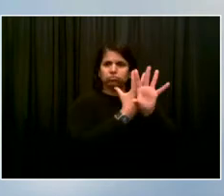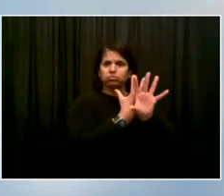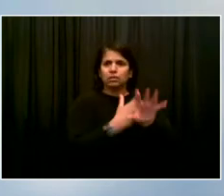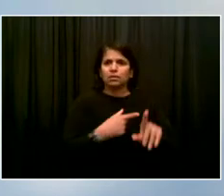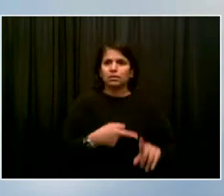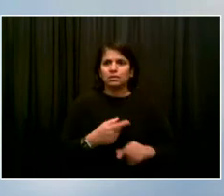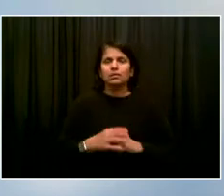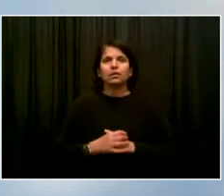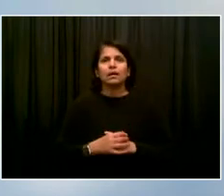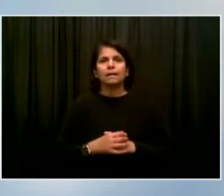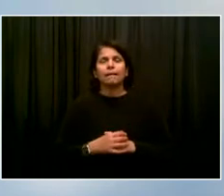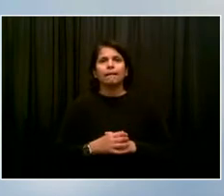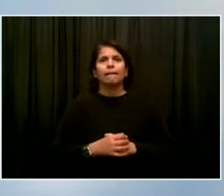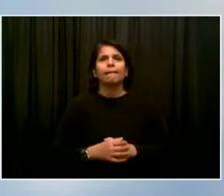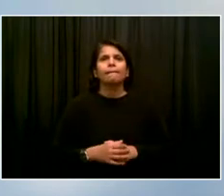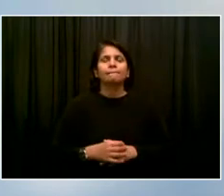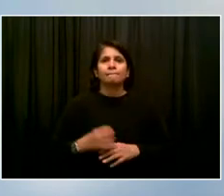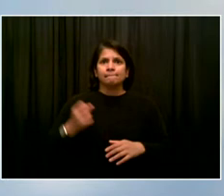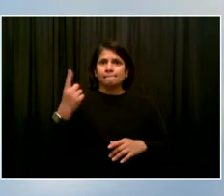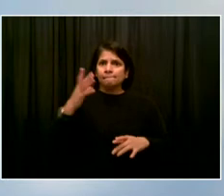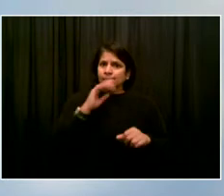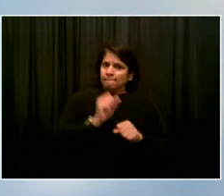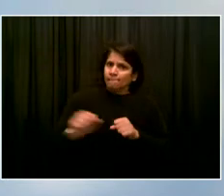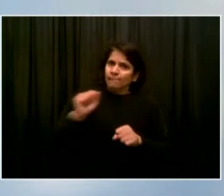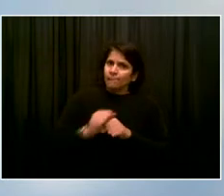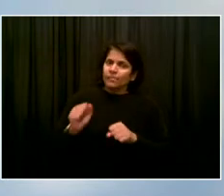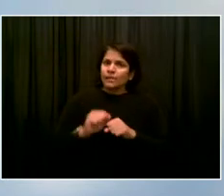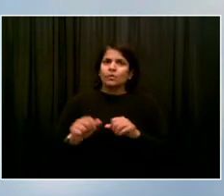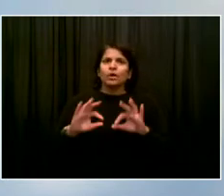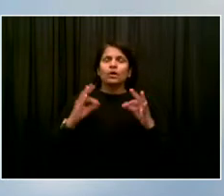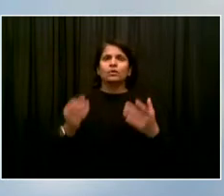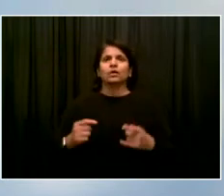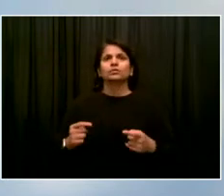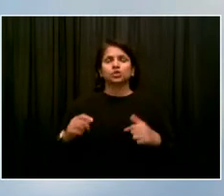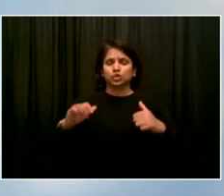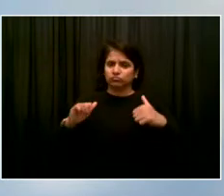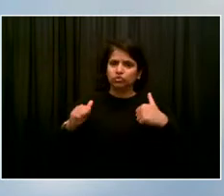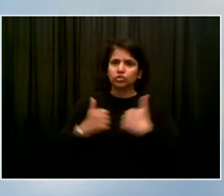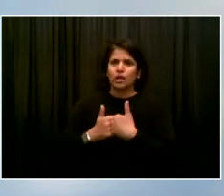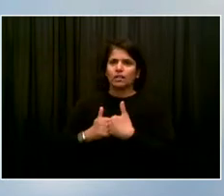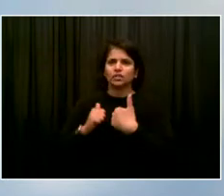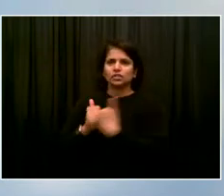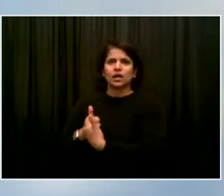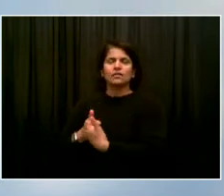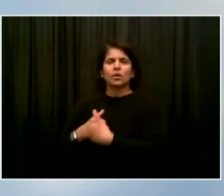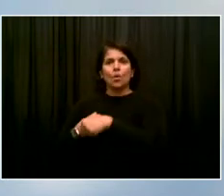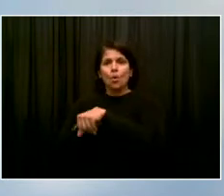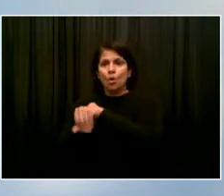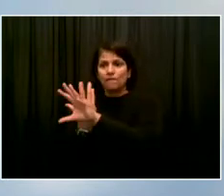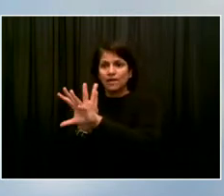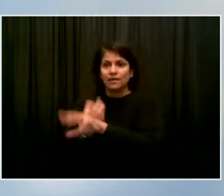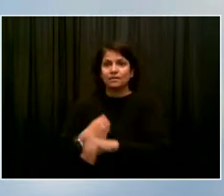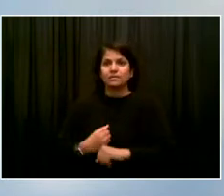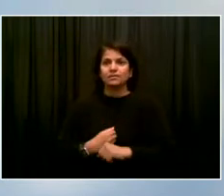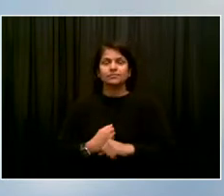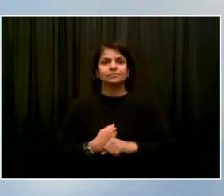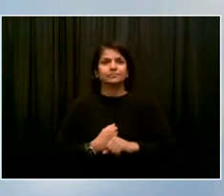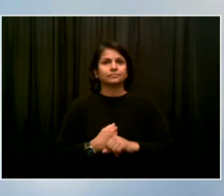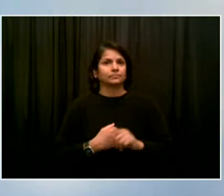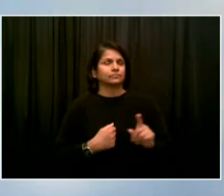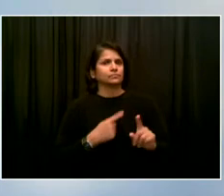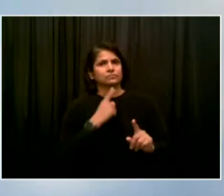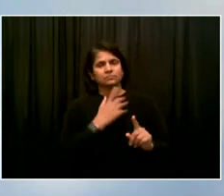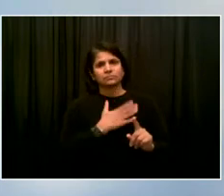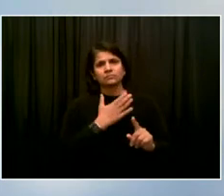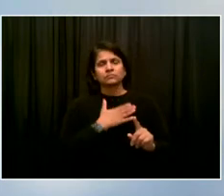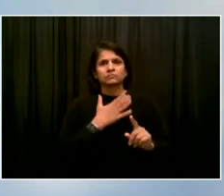hard on working families like mine. I was so happy that our schools fully opened this fall. I remember my wife and